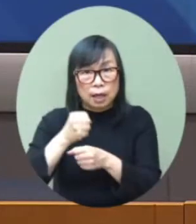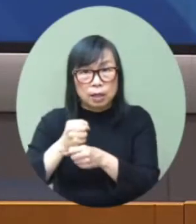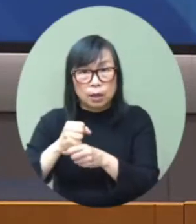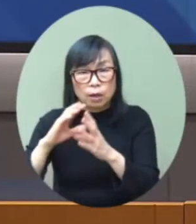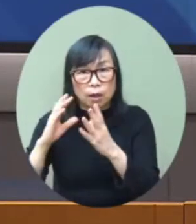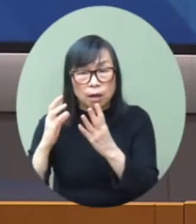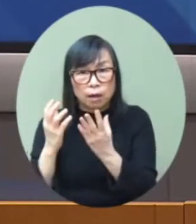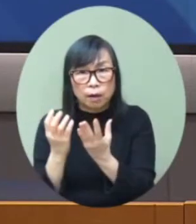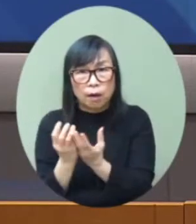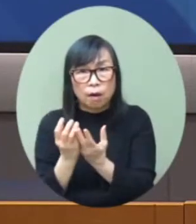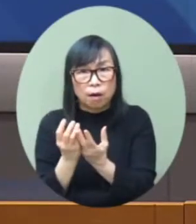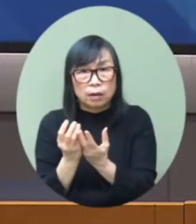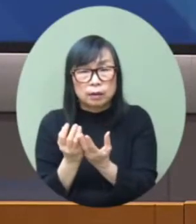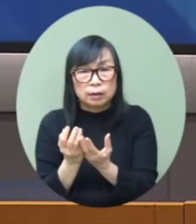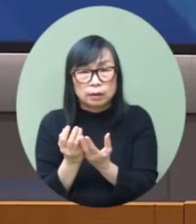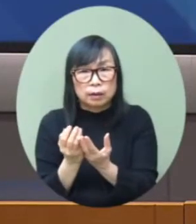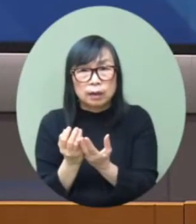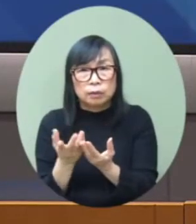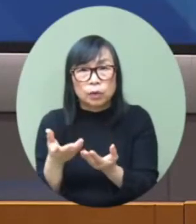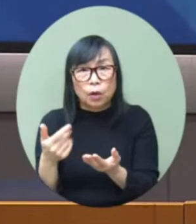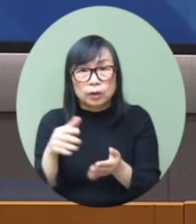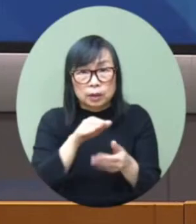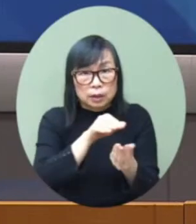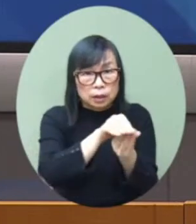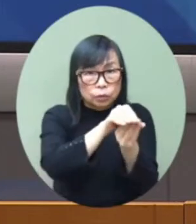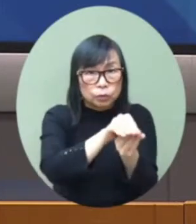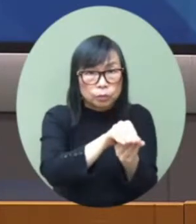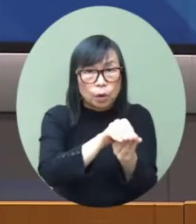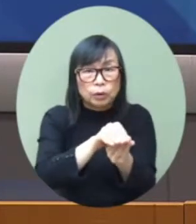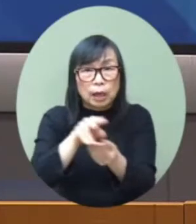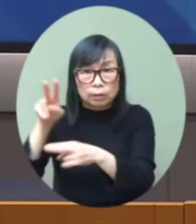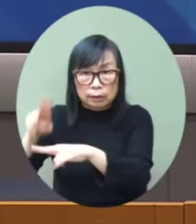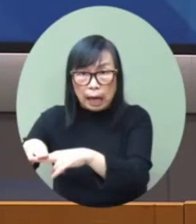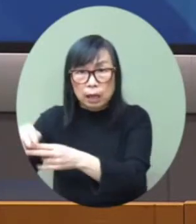places, say Europe or UK.